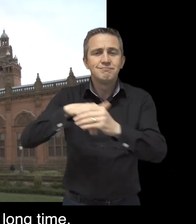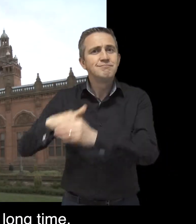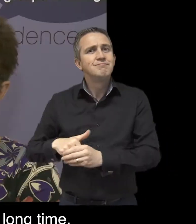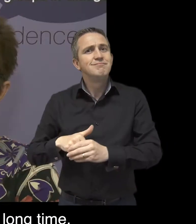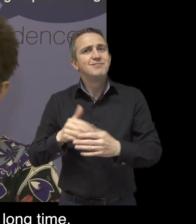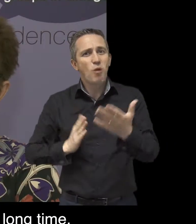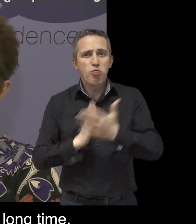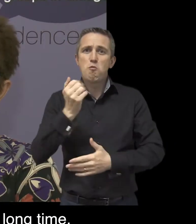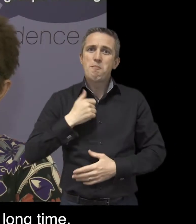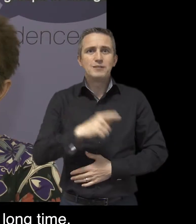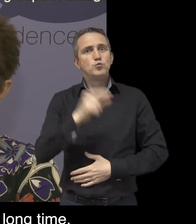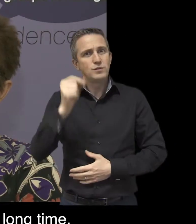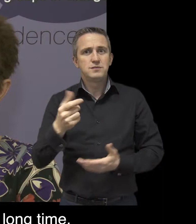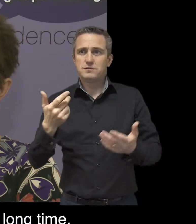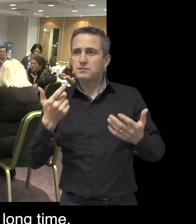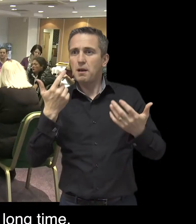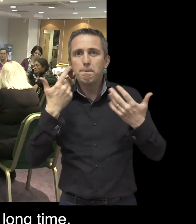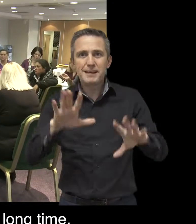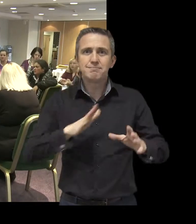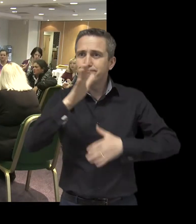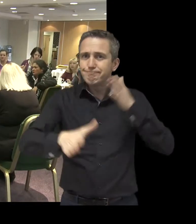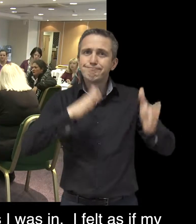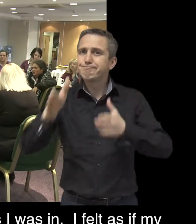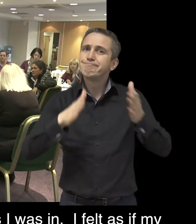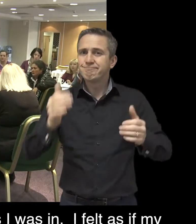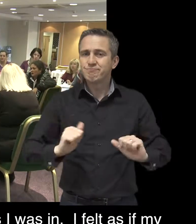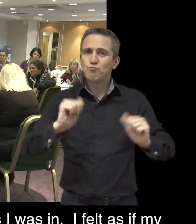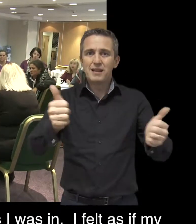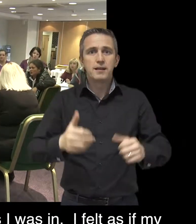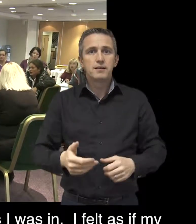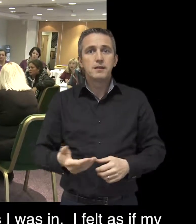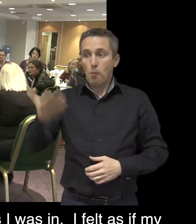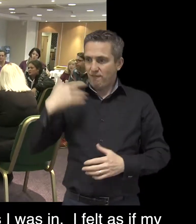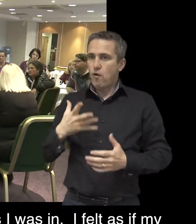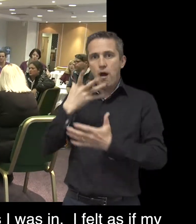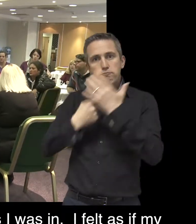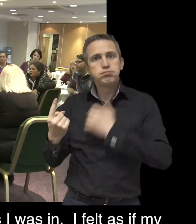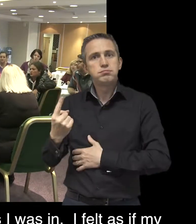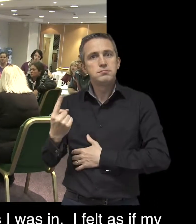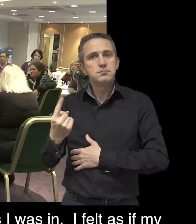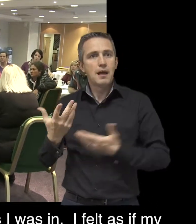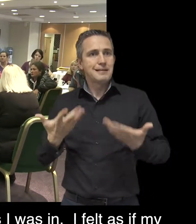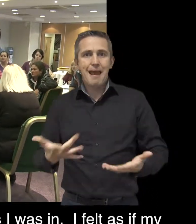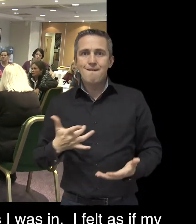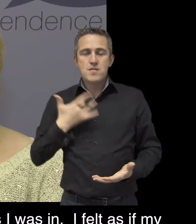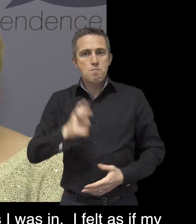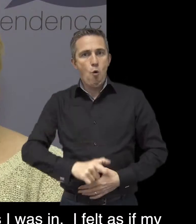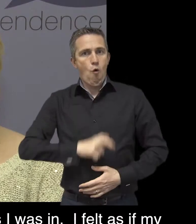than I have in a long time. It's took me out of the isolation that I was in.